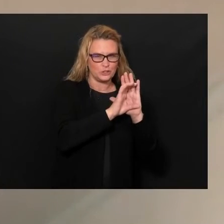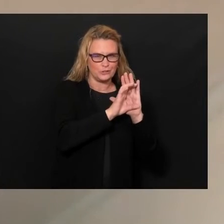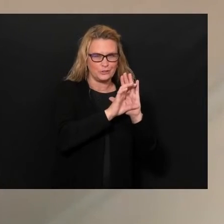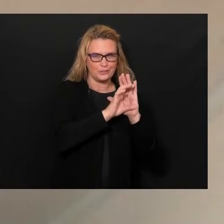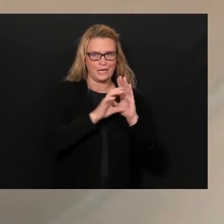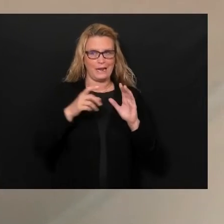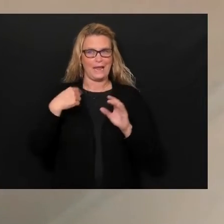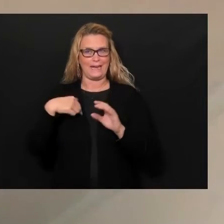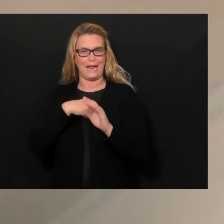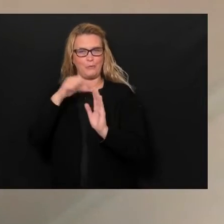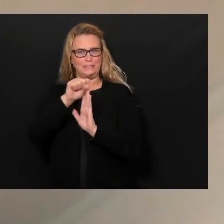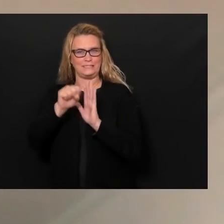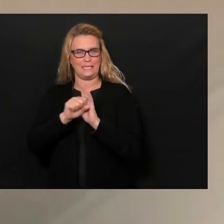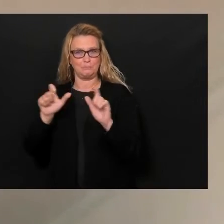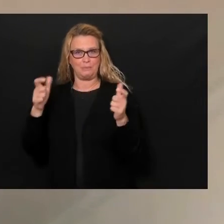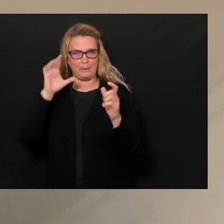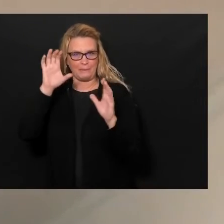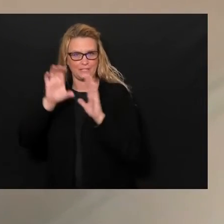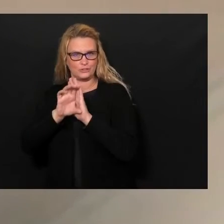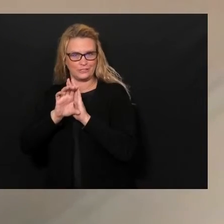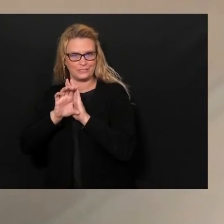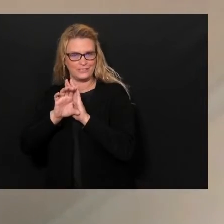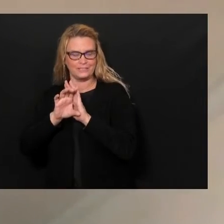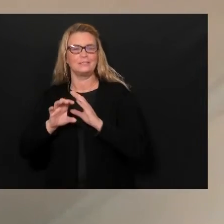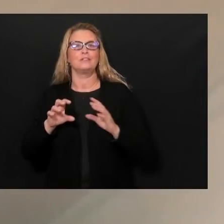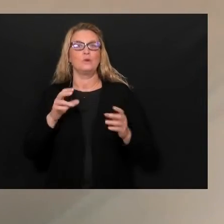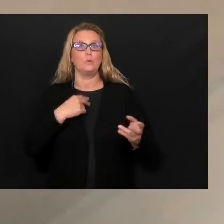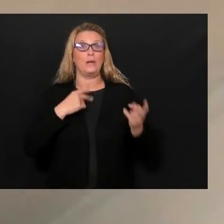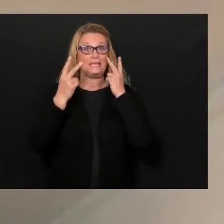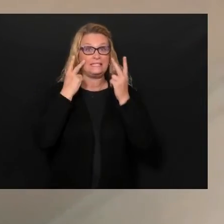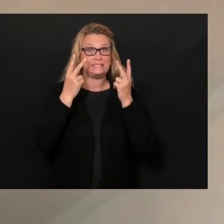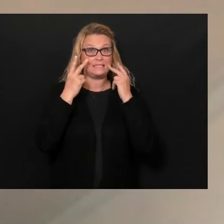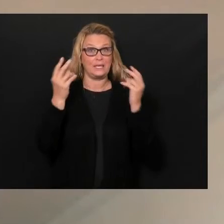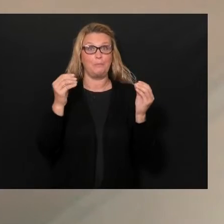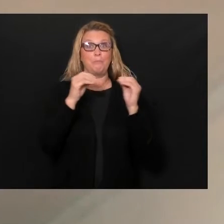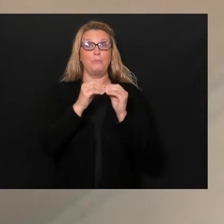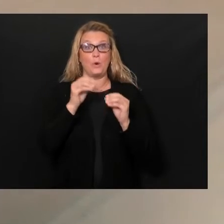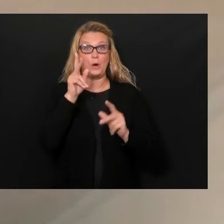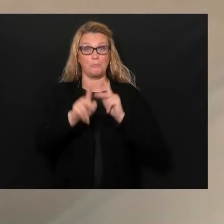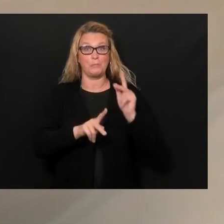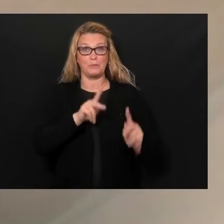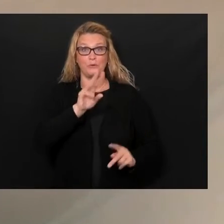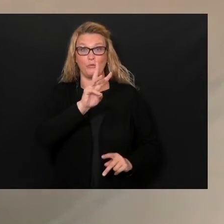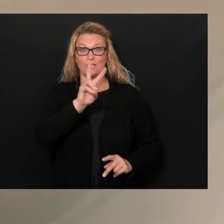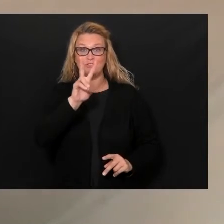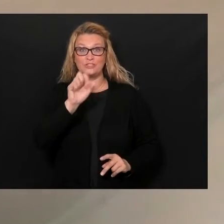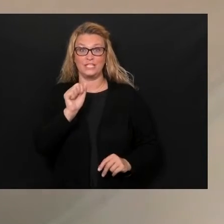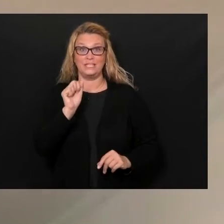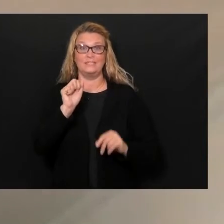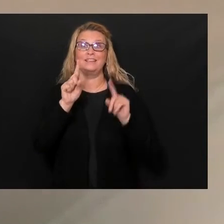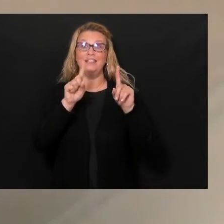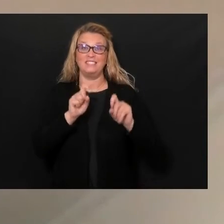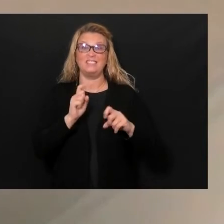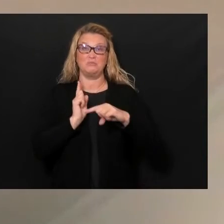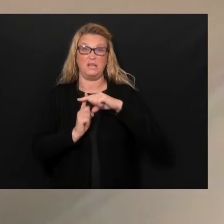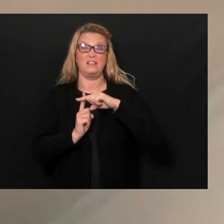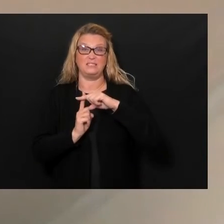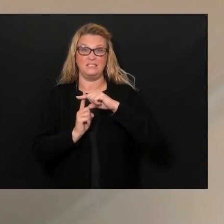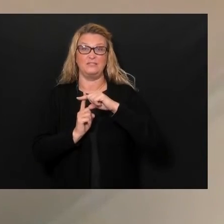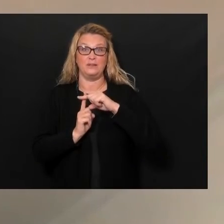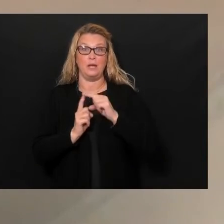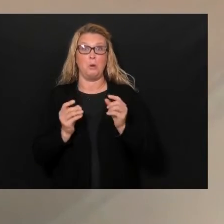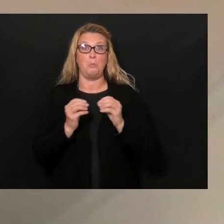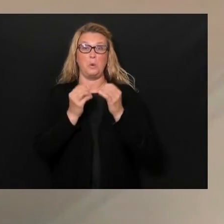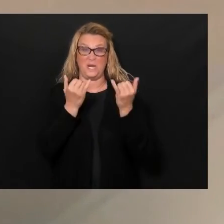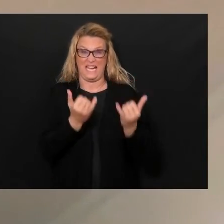we know that we are seeing more West Virginians test positive on a daily basis than we've ever seen